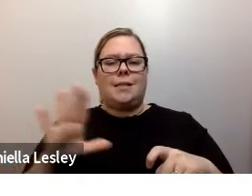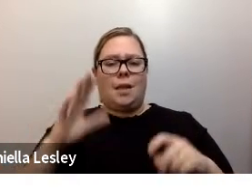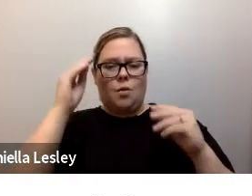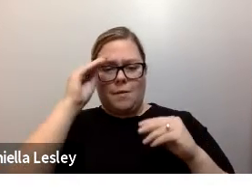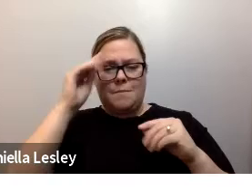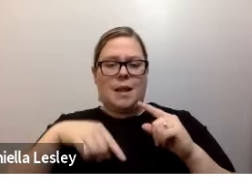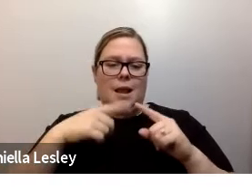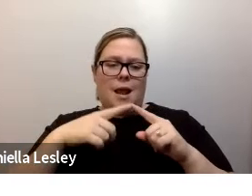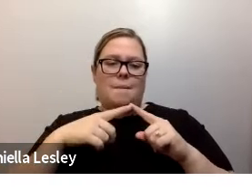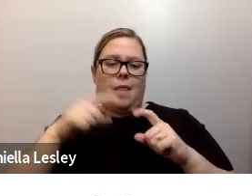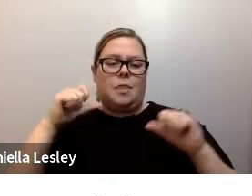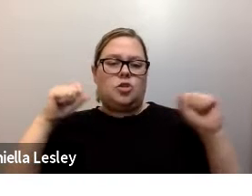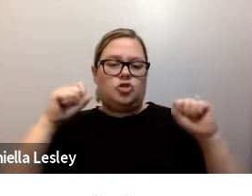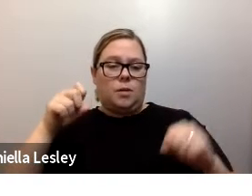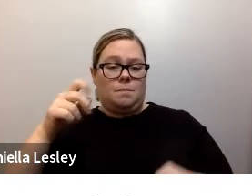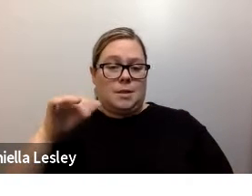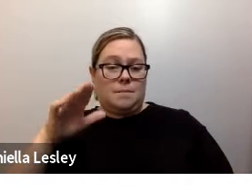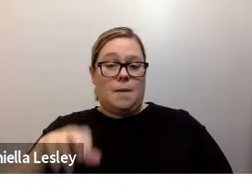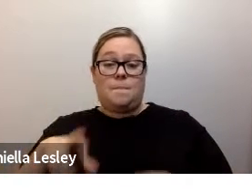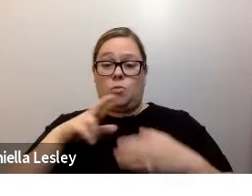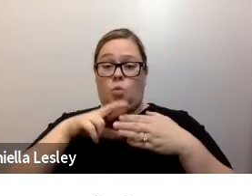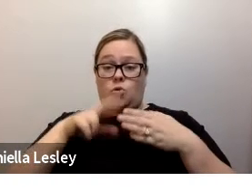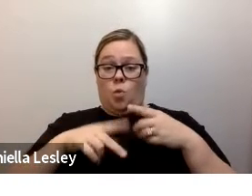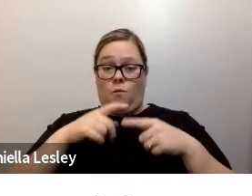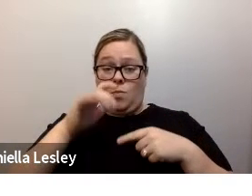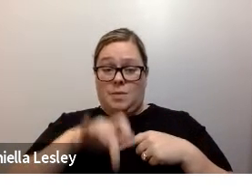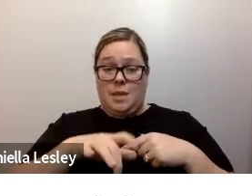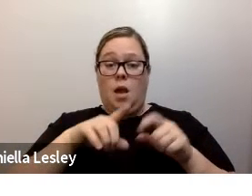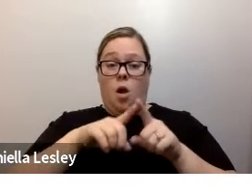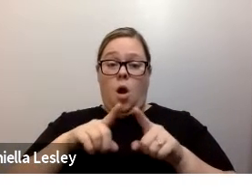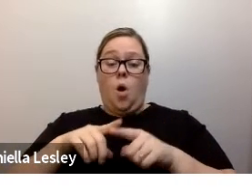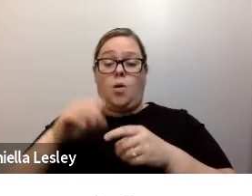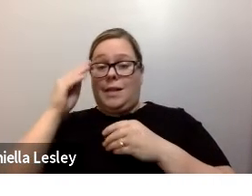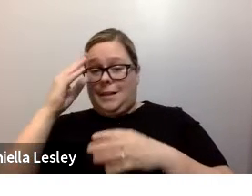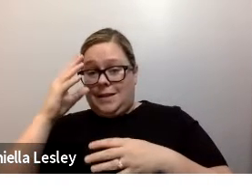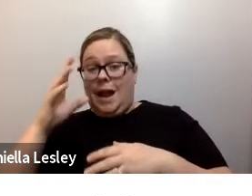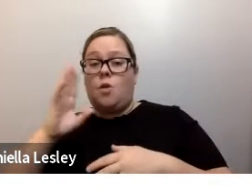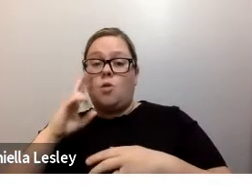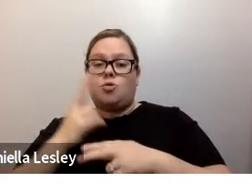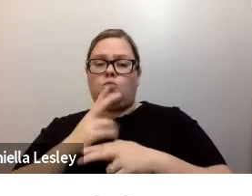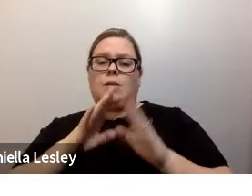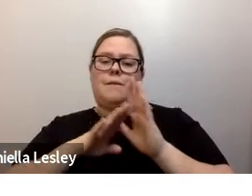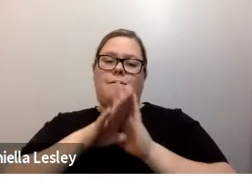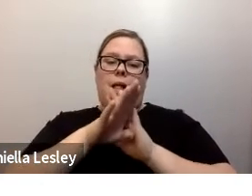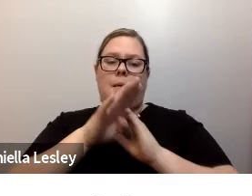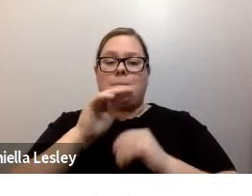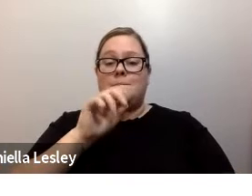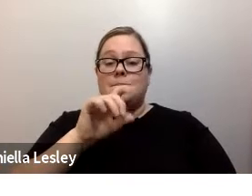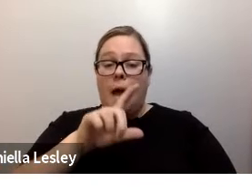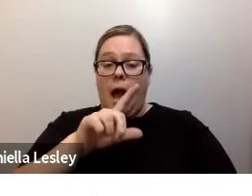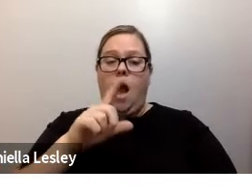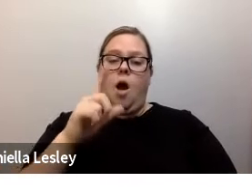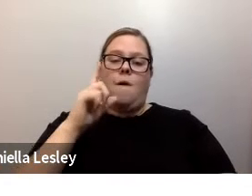space. The results of that survey, as well as the qualitative data, will be used to develop a model of universal